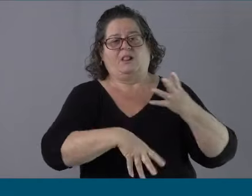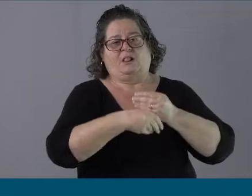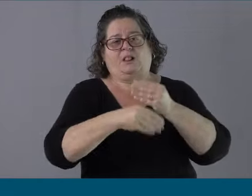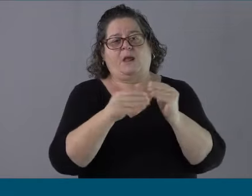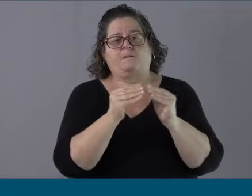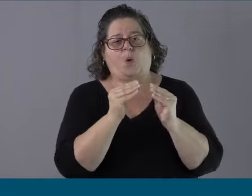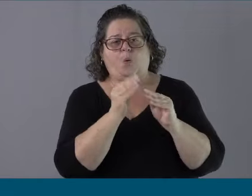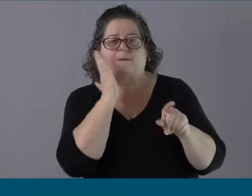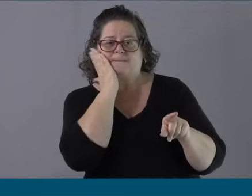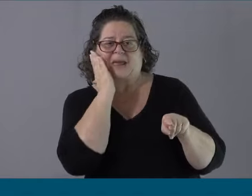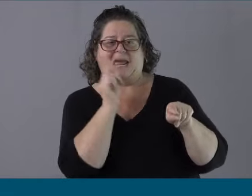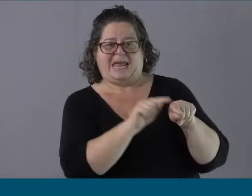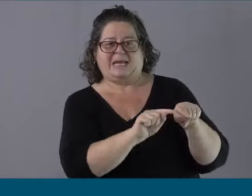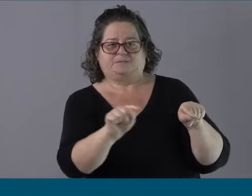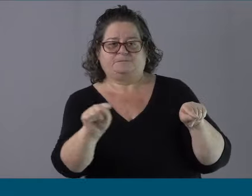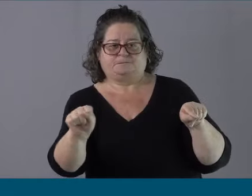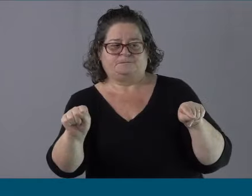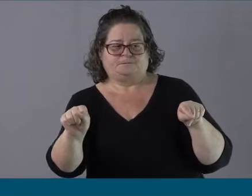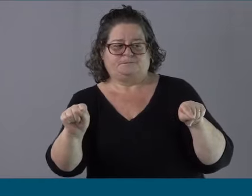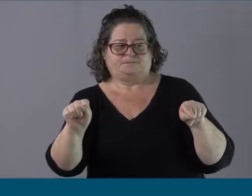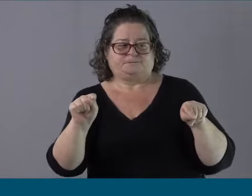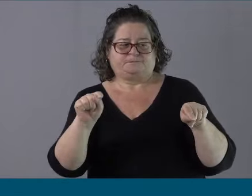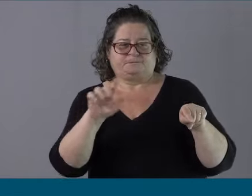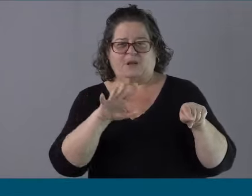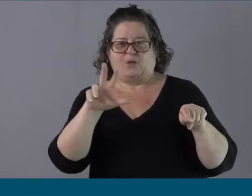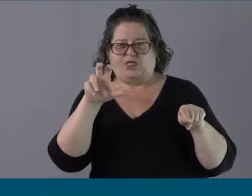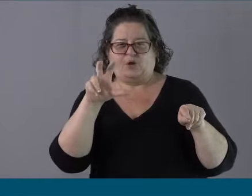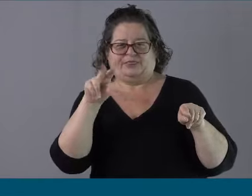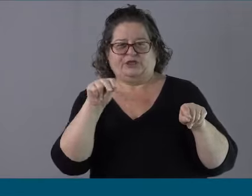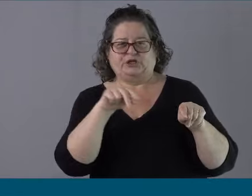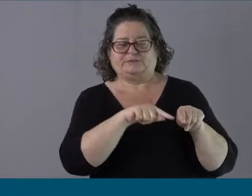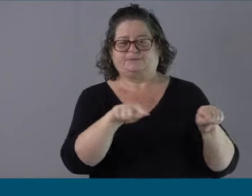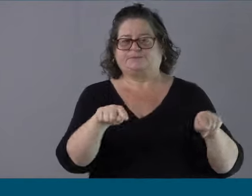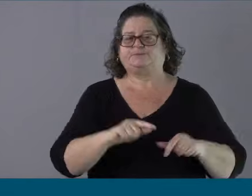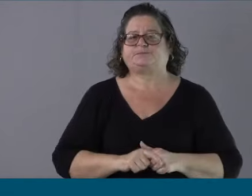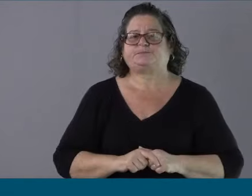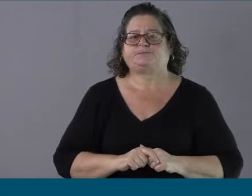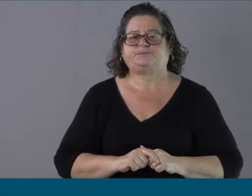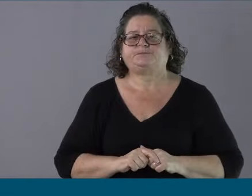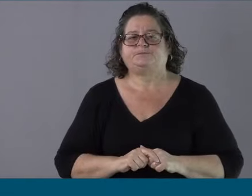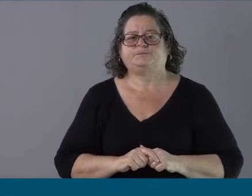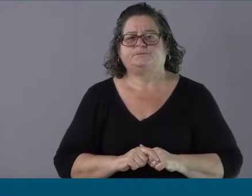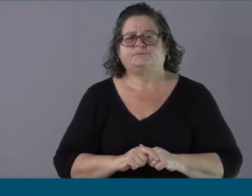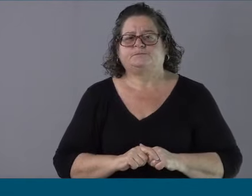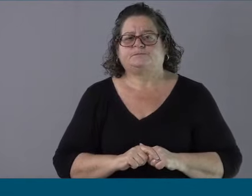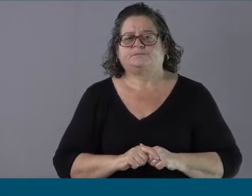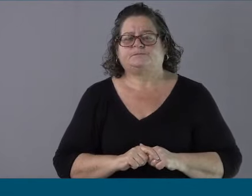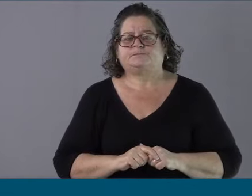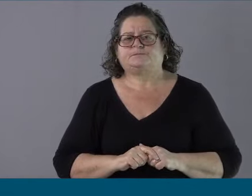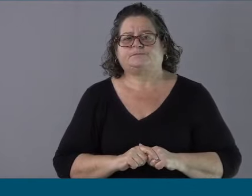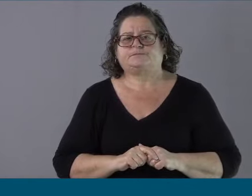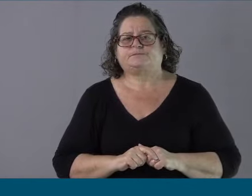facility system. That system actually has COVID wards and units, so we will not be introducing COVID into